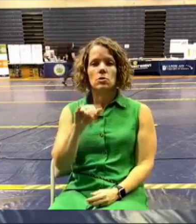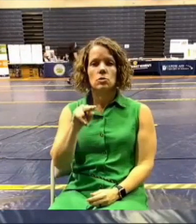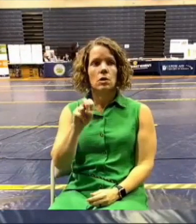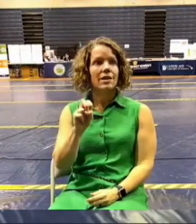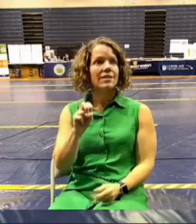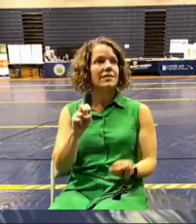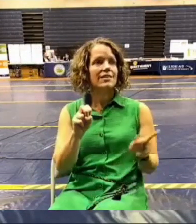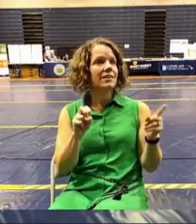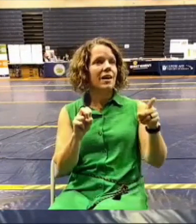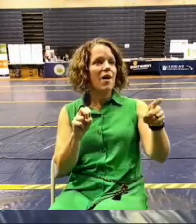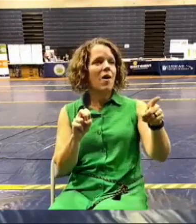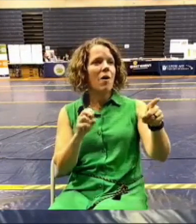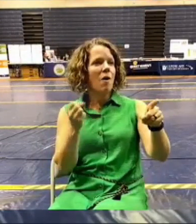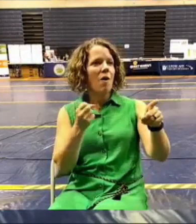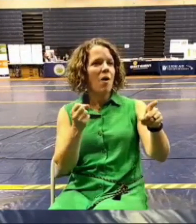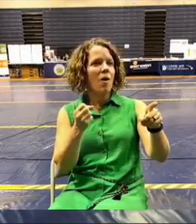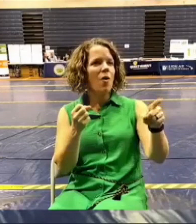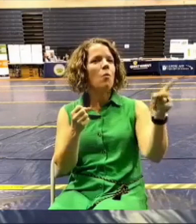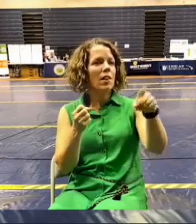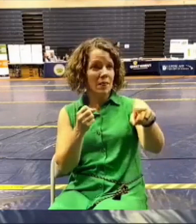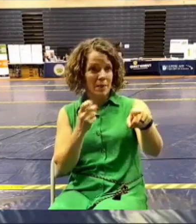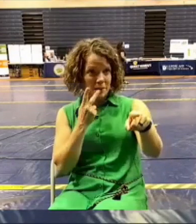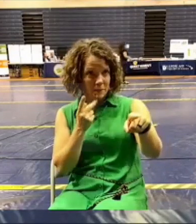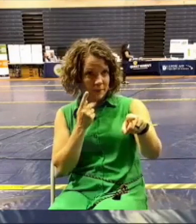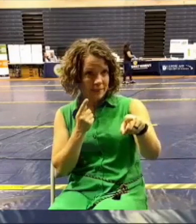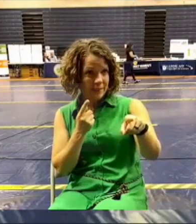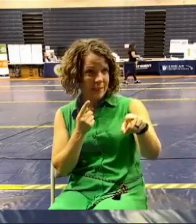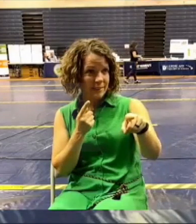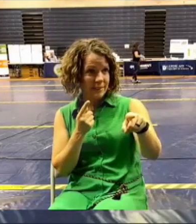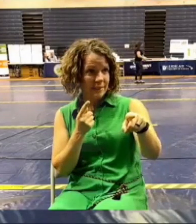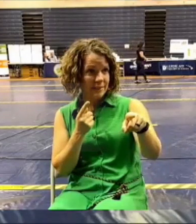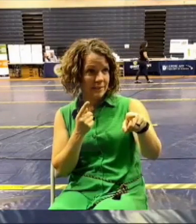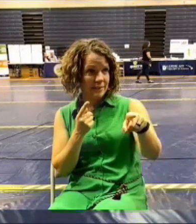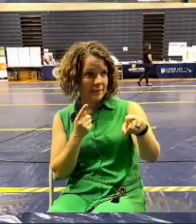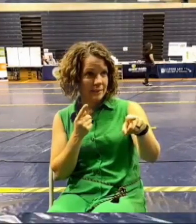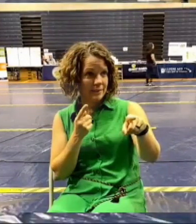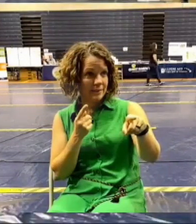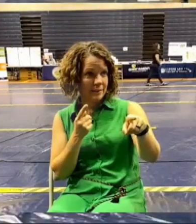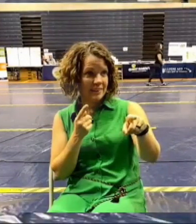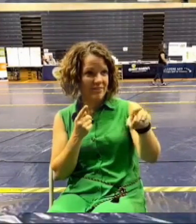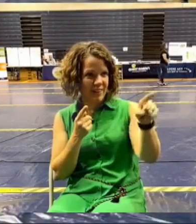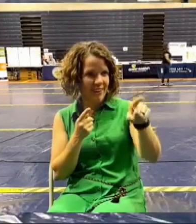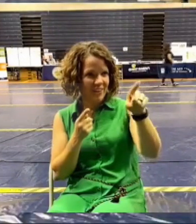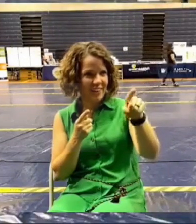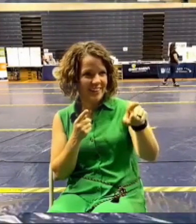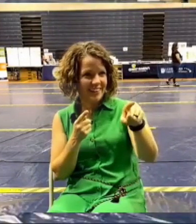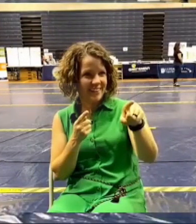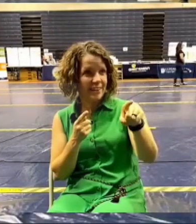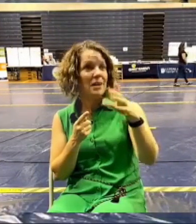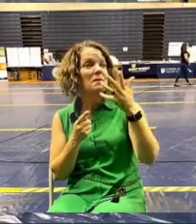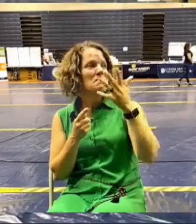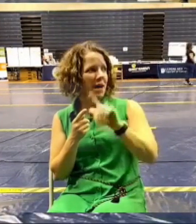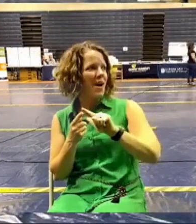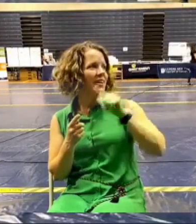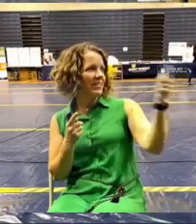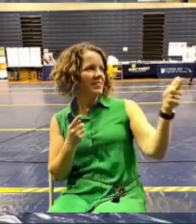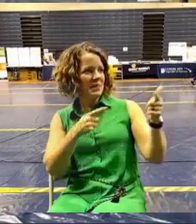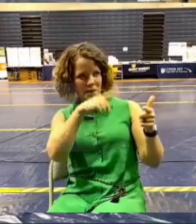And I'm going to save you some mileage. And this looks the woman right here in the peach tank top, Jen. Sorry,